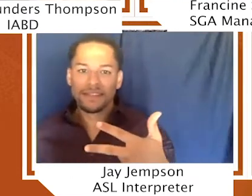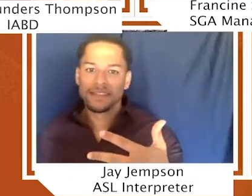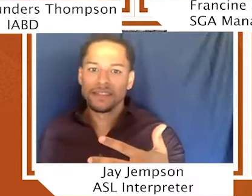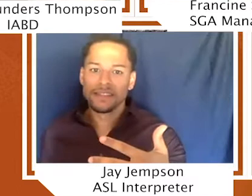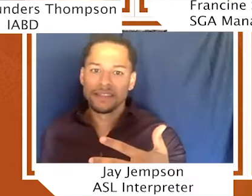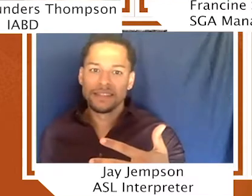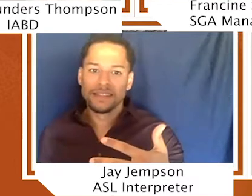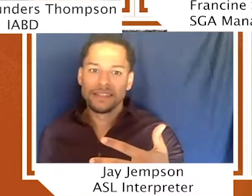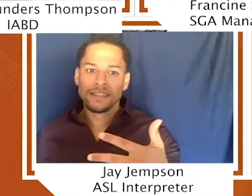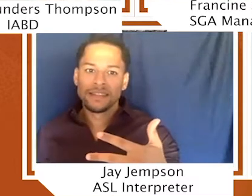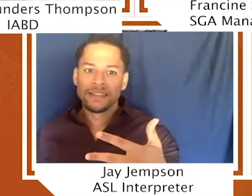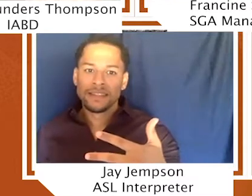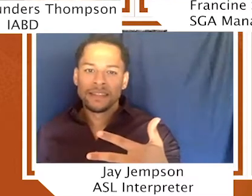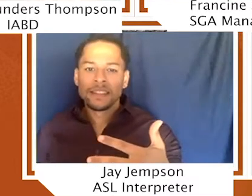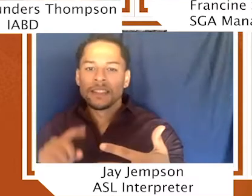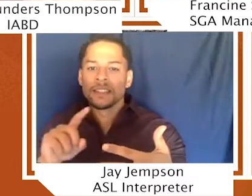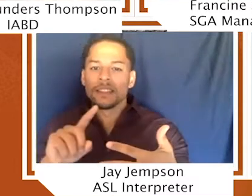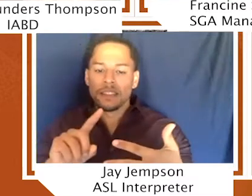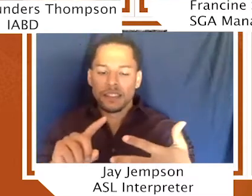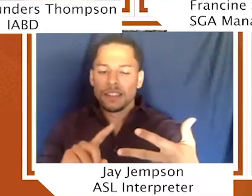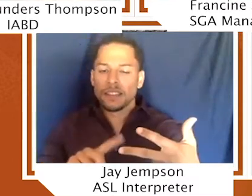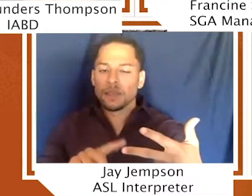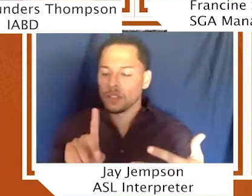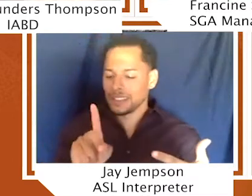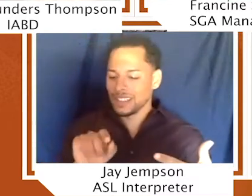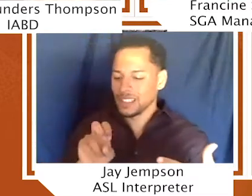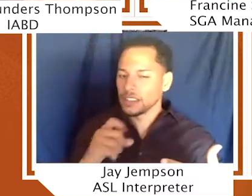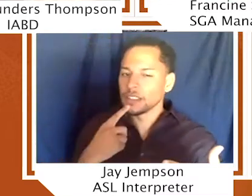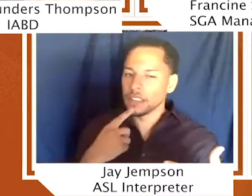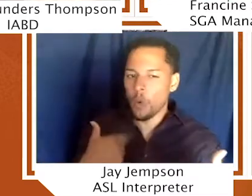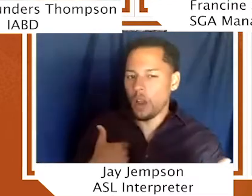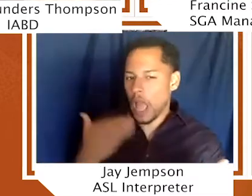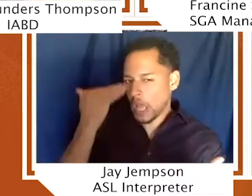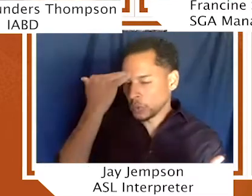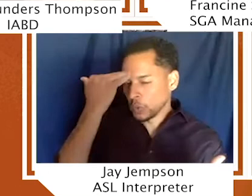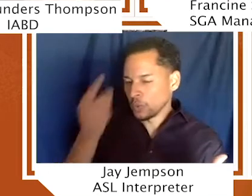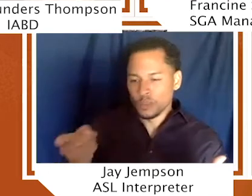Well, I know Virginia already. Rousseff or Greece?